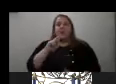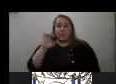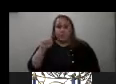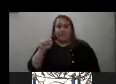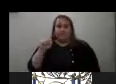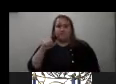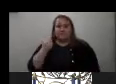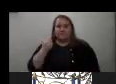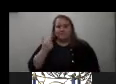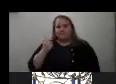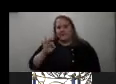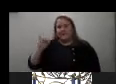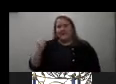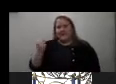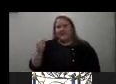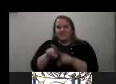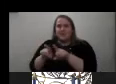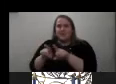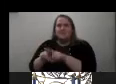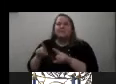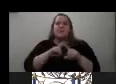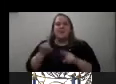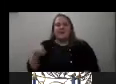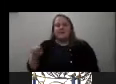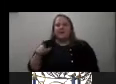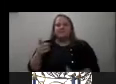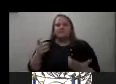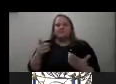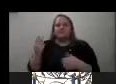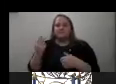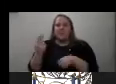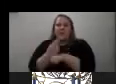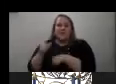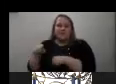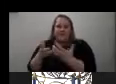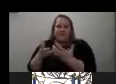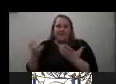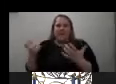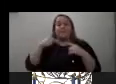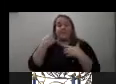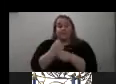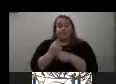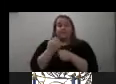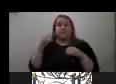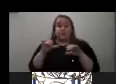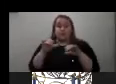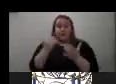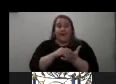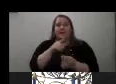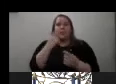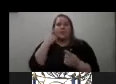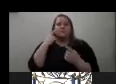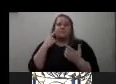90s also, but they were sort of, we used them a lot. So this year when we're doing rubies, we decided to do a new